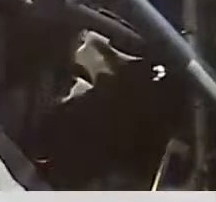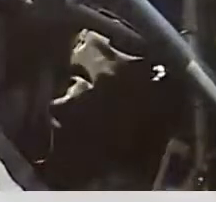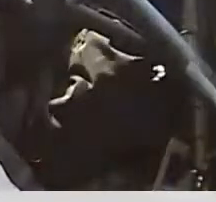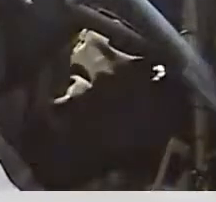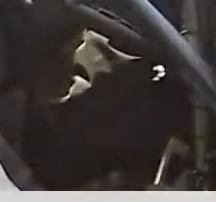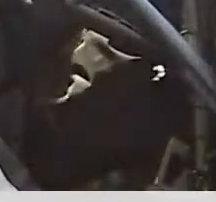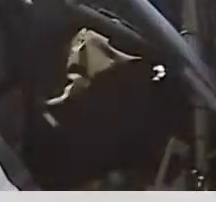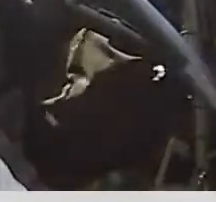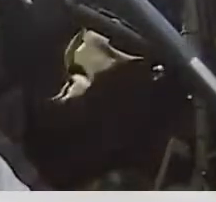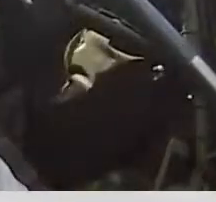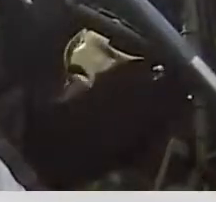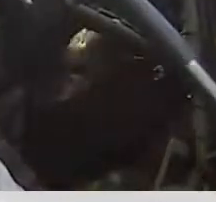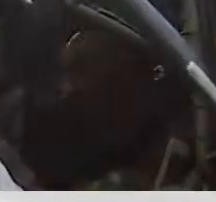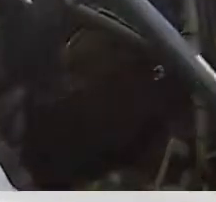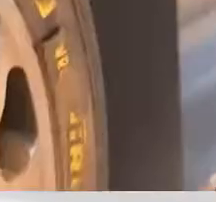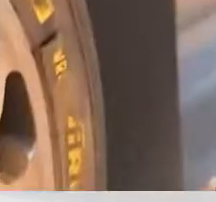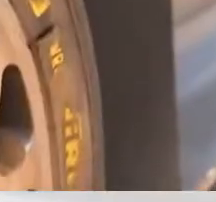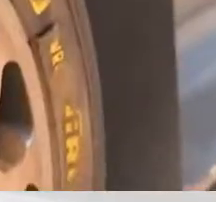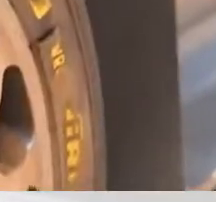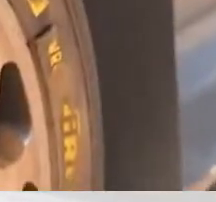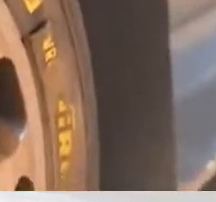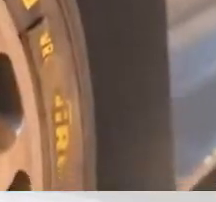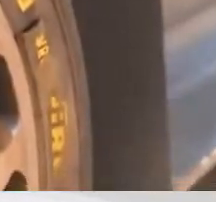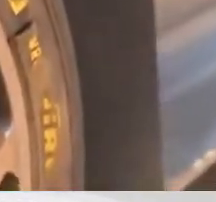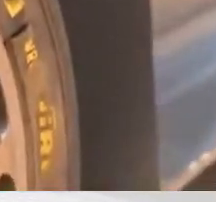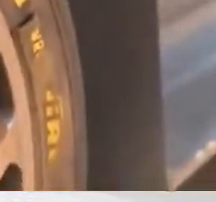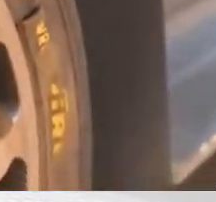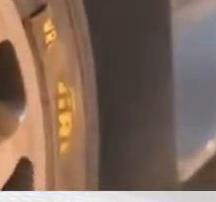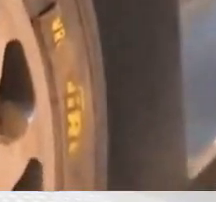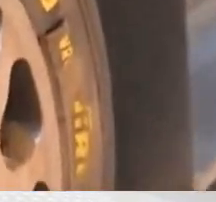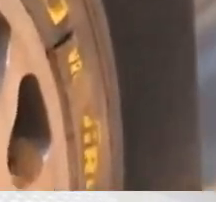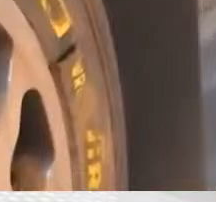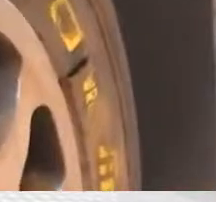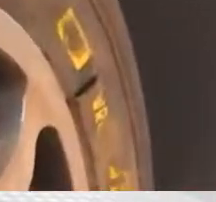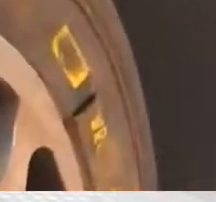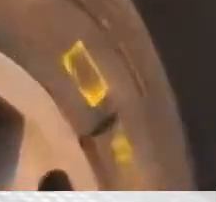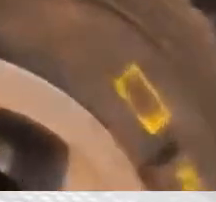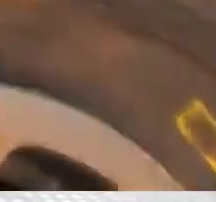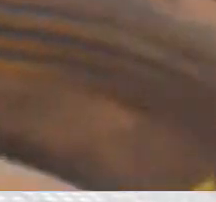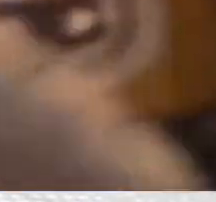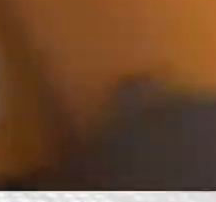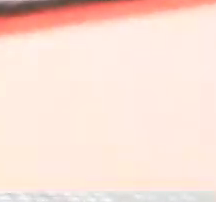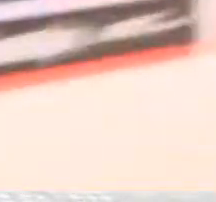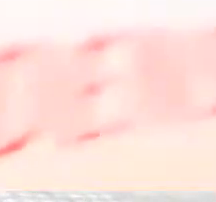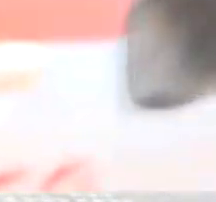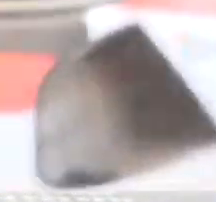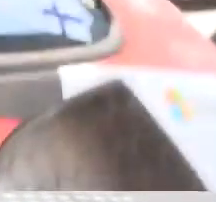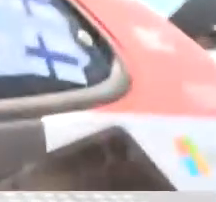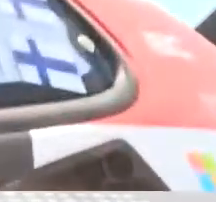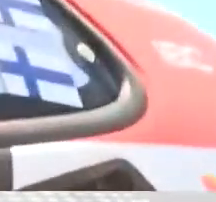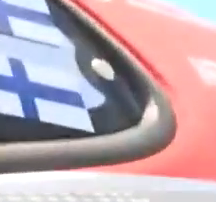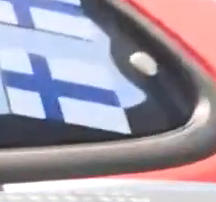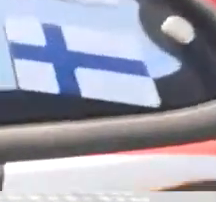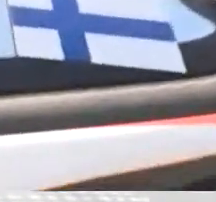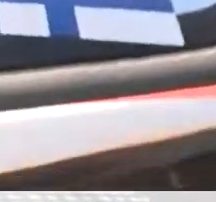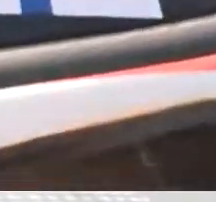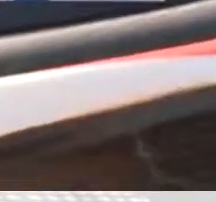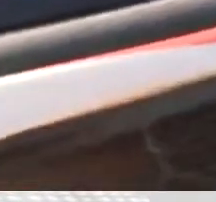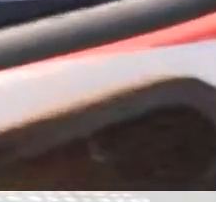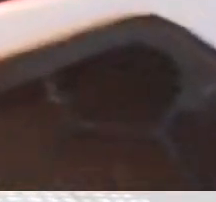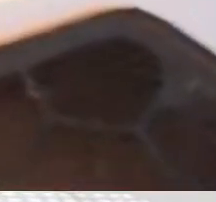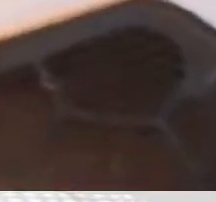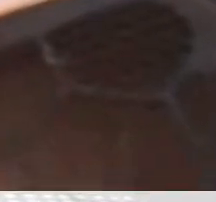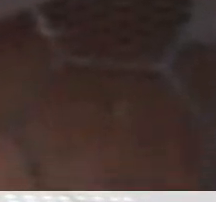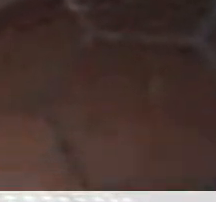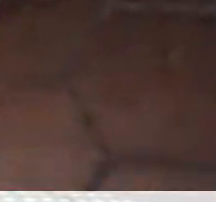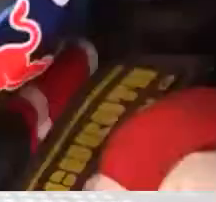rise and the crews to be covered in dirt. Proper safari in the deep sand. Really, really deep rocks. I just tried to go through.